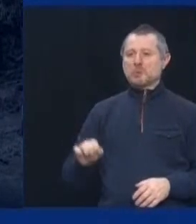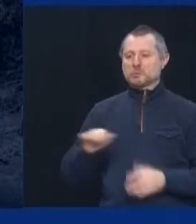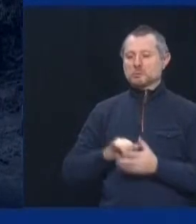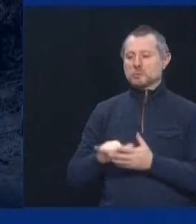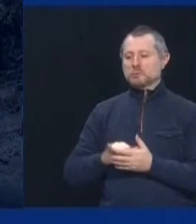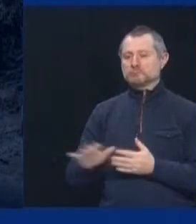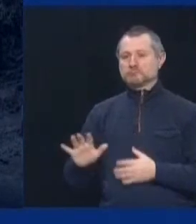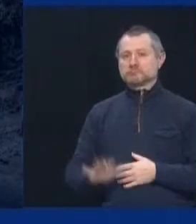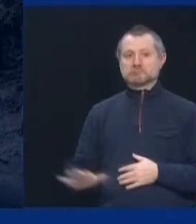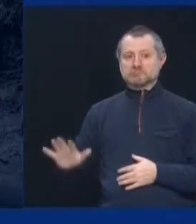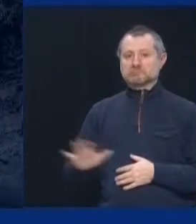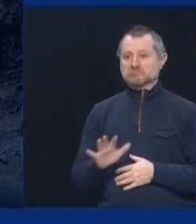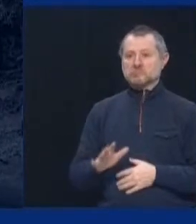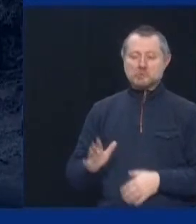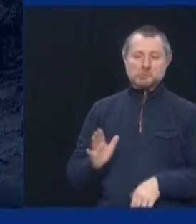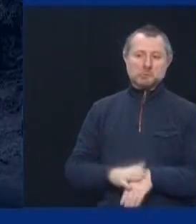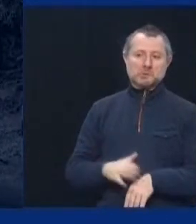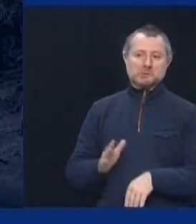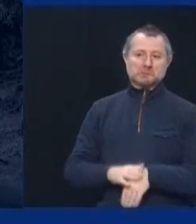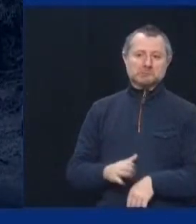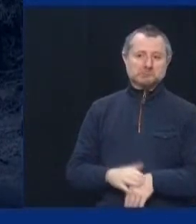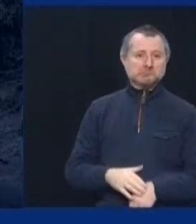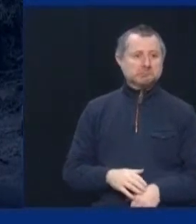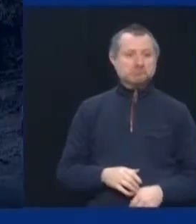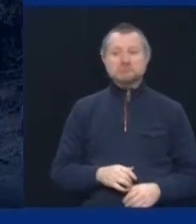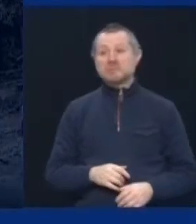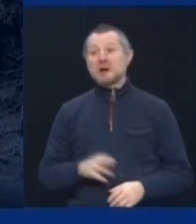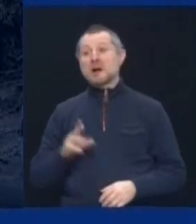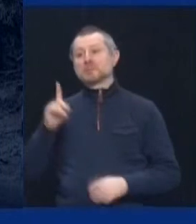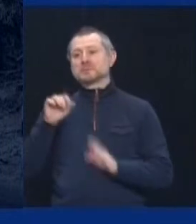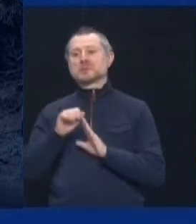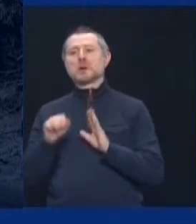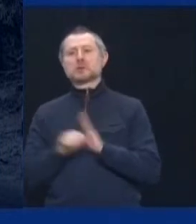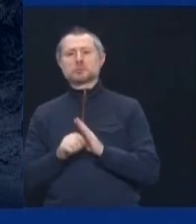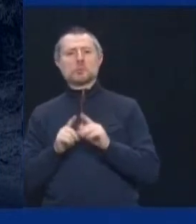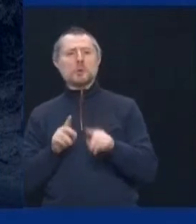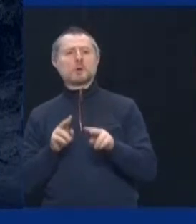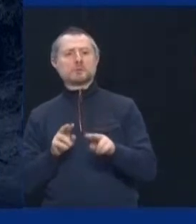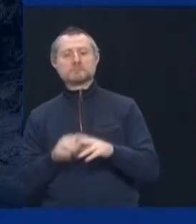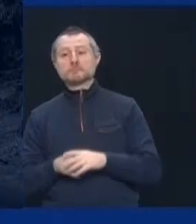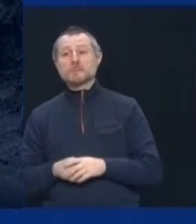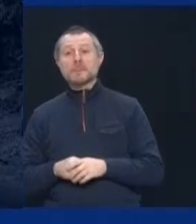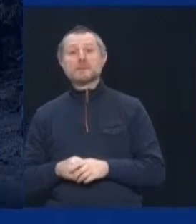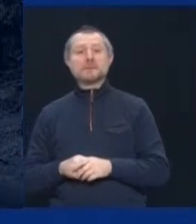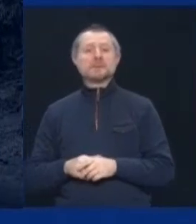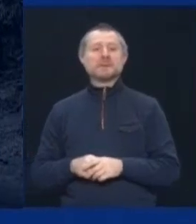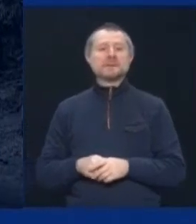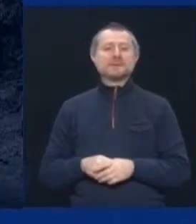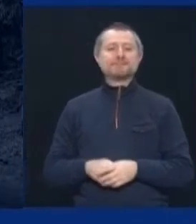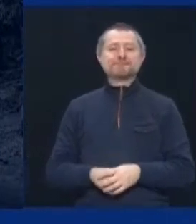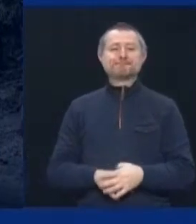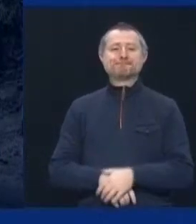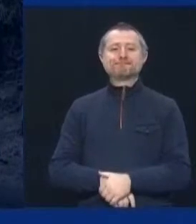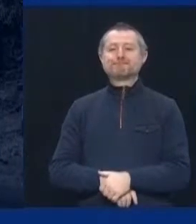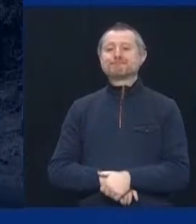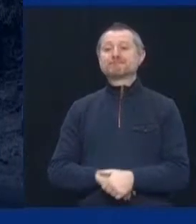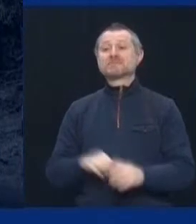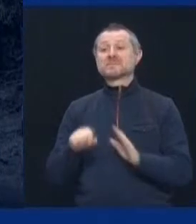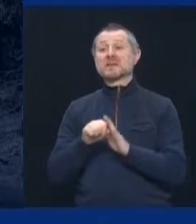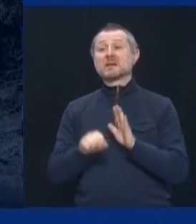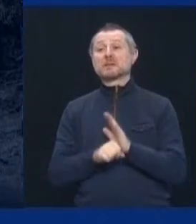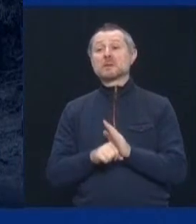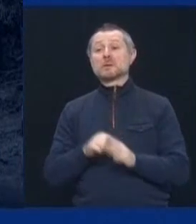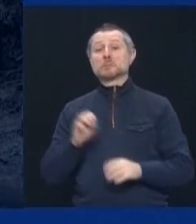warning, a watch upstate. State of emergency, we